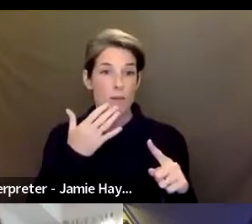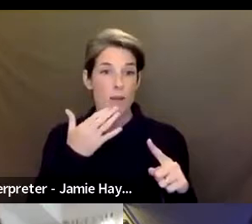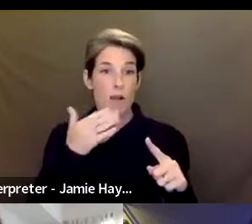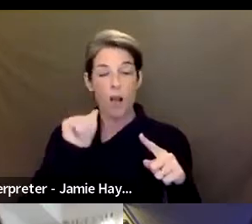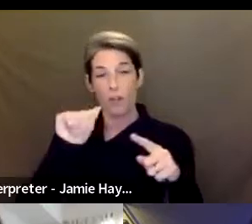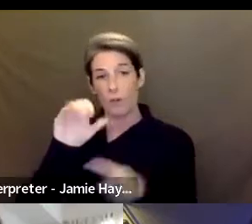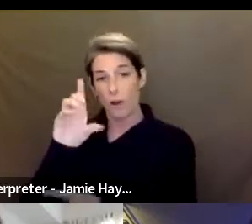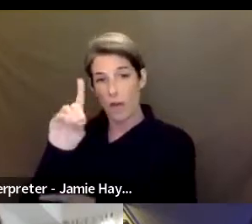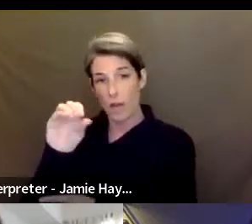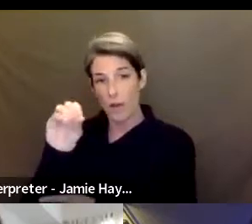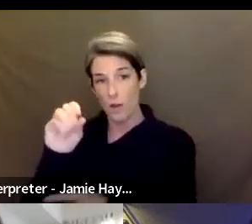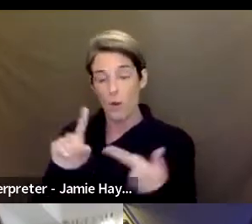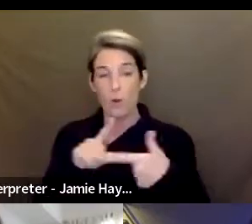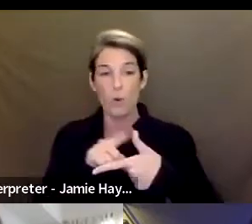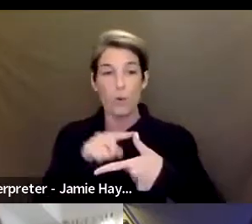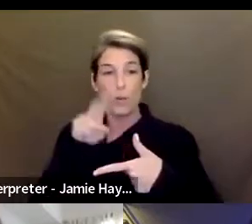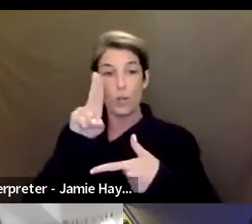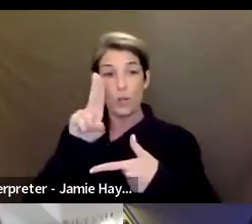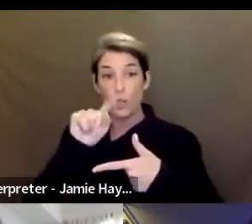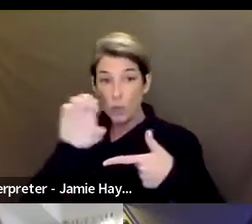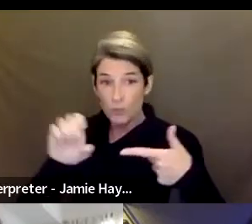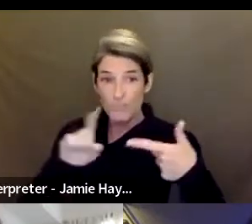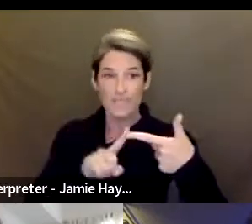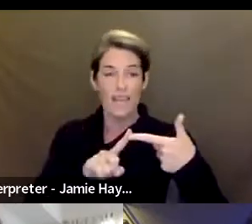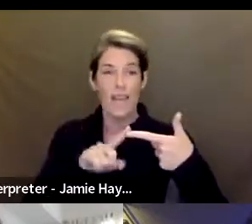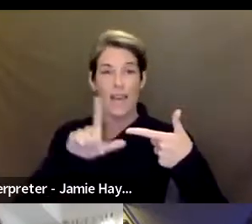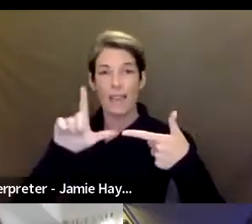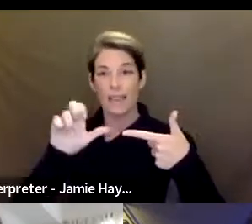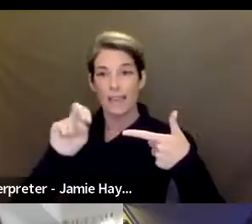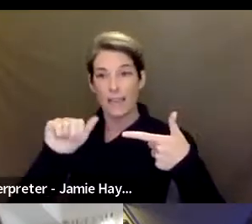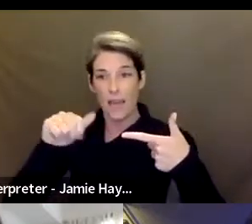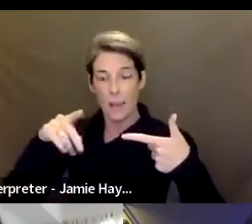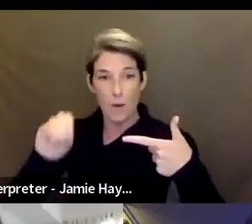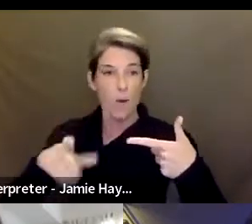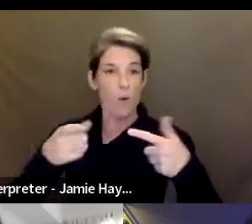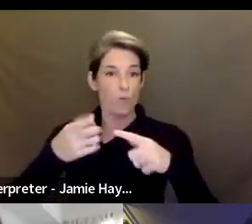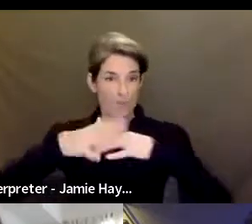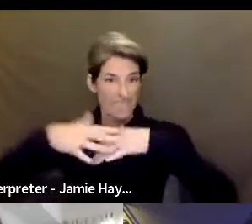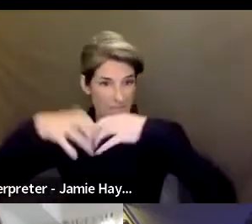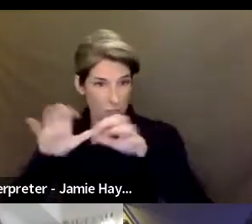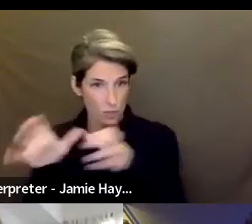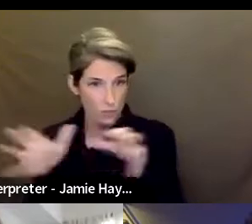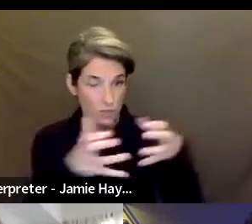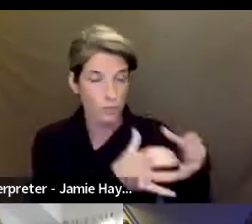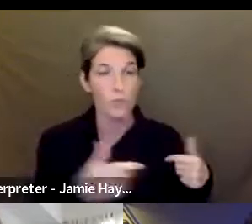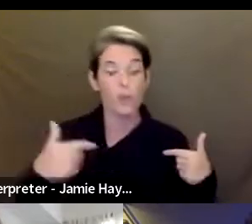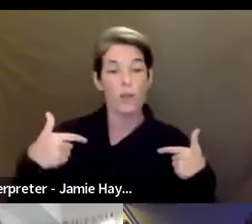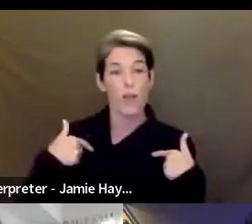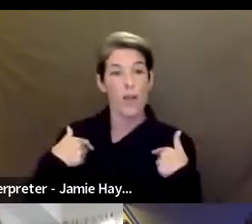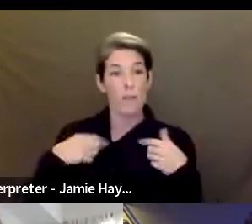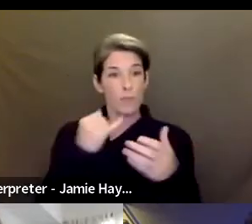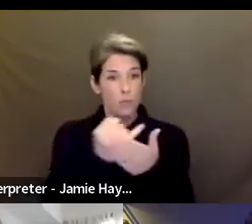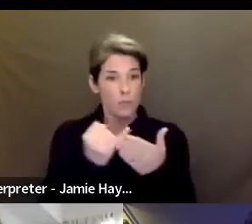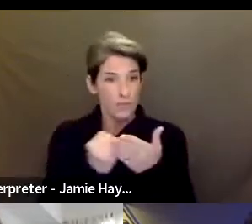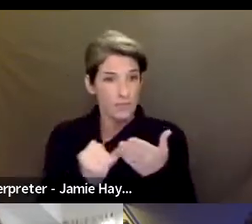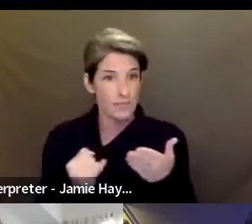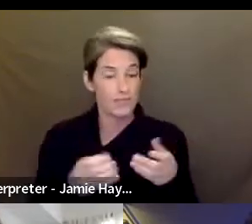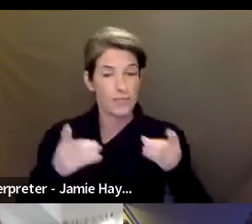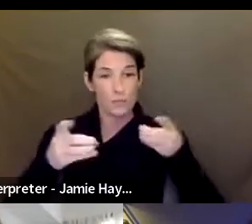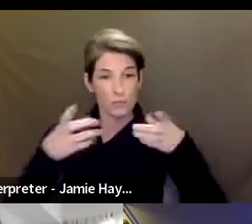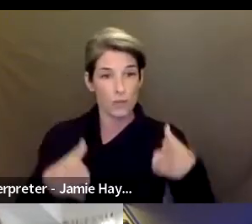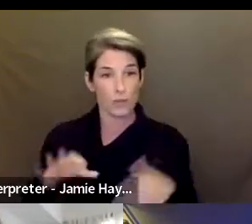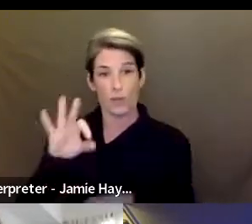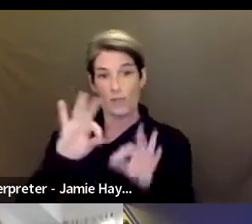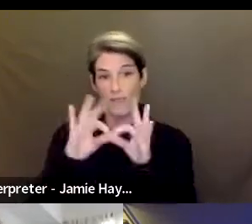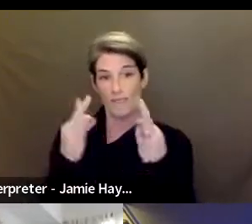Arapaho and the Ute. I am the artistic director of Family Theater Company, which is the longest